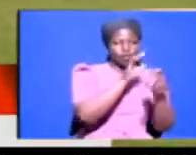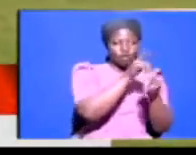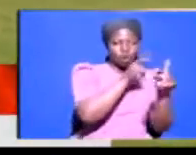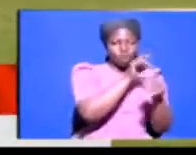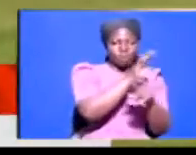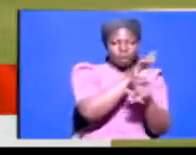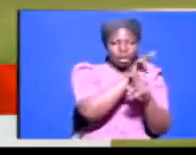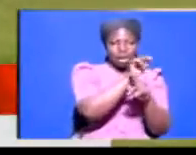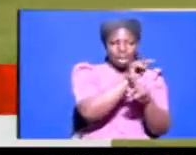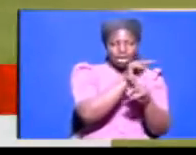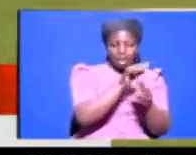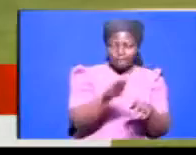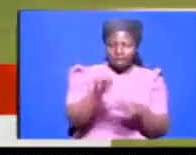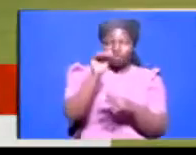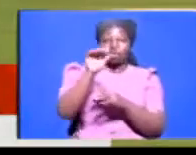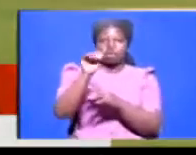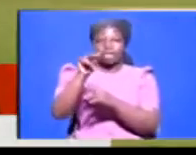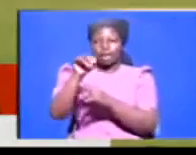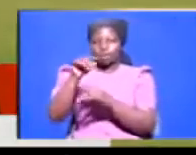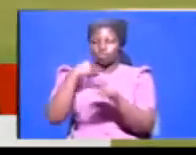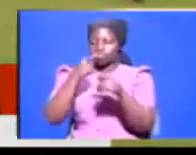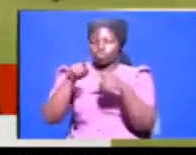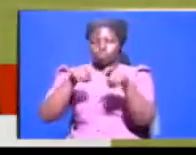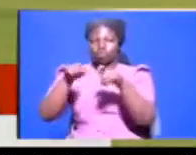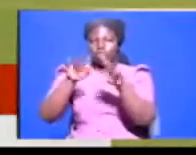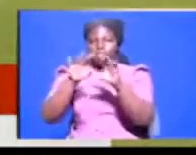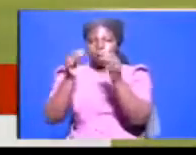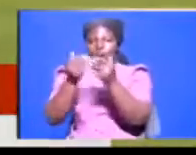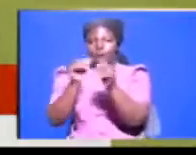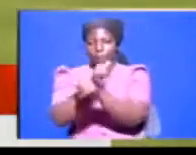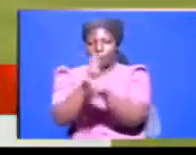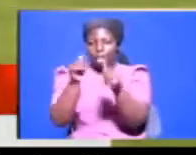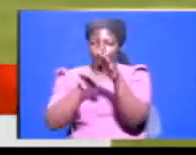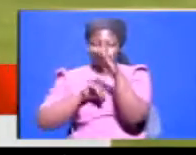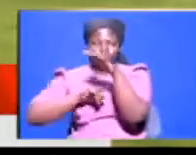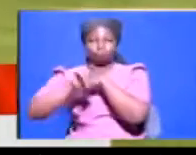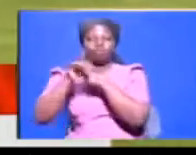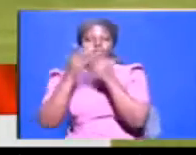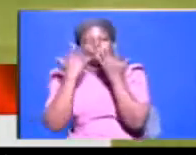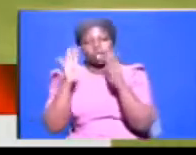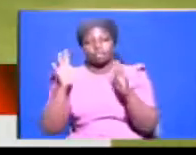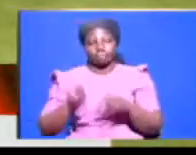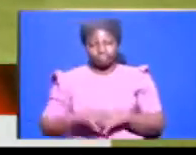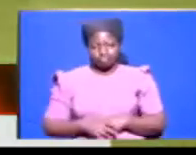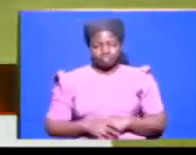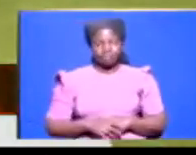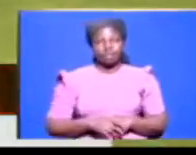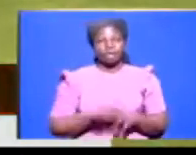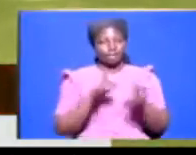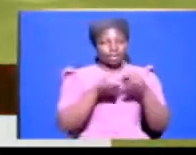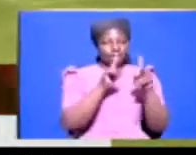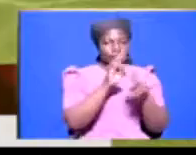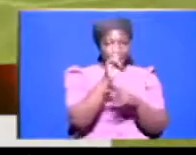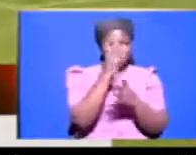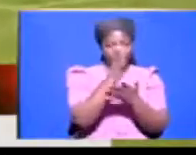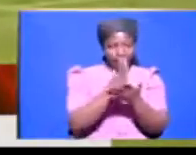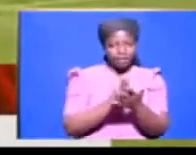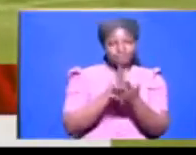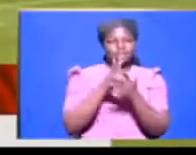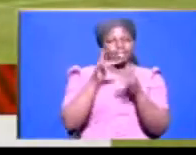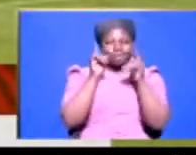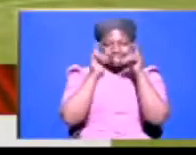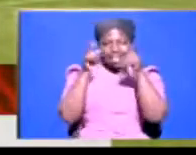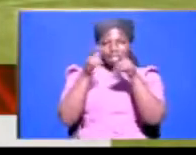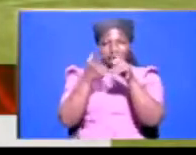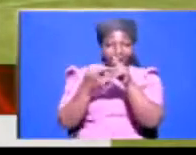ball well before unleashing a close range shot past Ezekiel Owande. At the start of the second half, Tusker doubled their lead